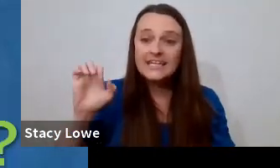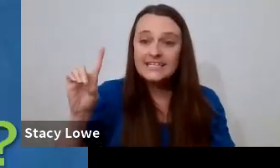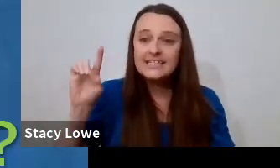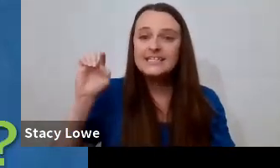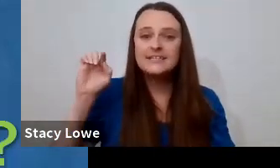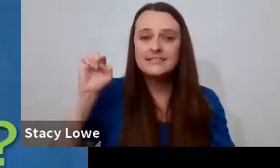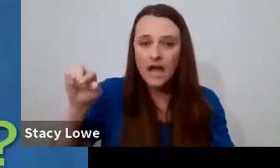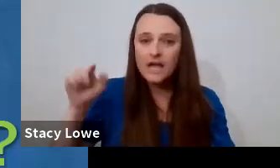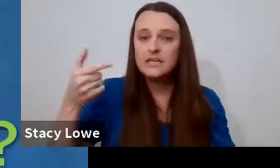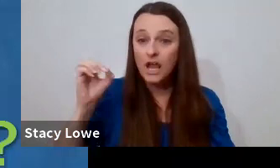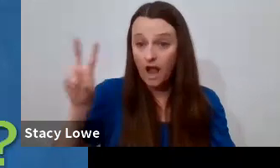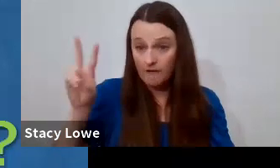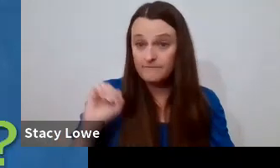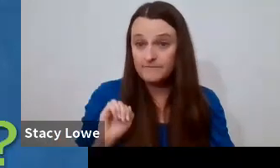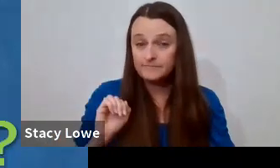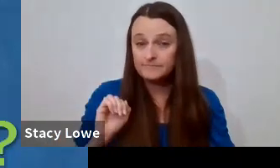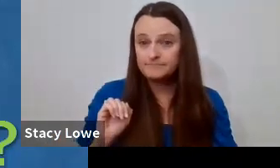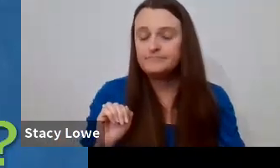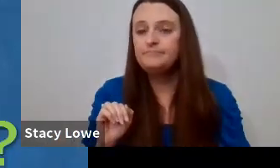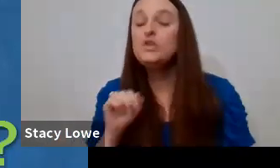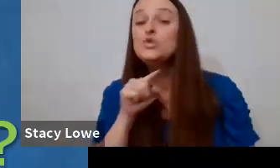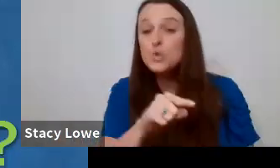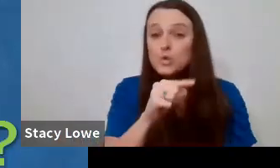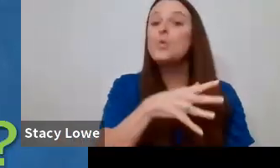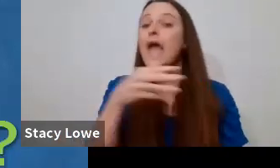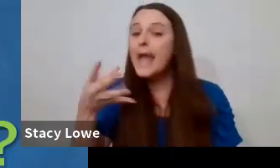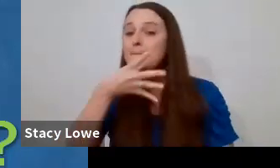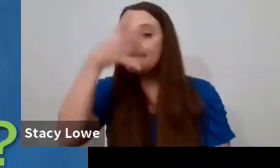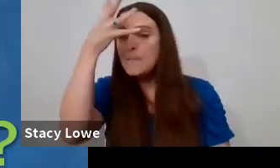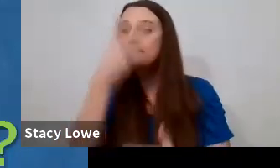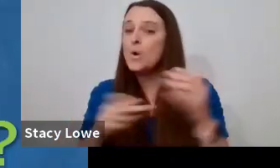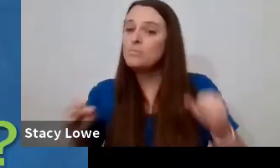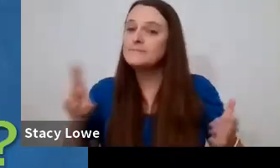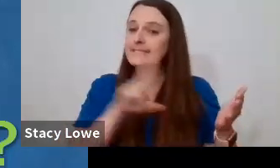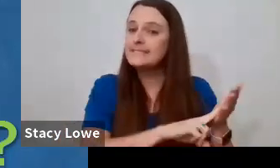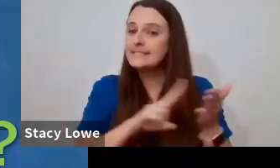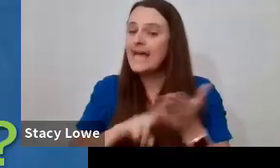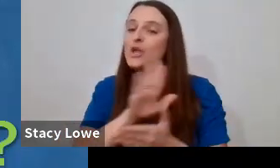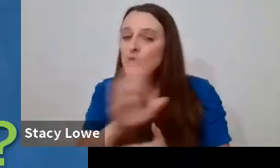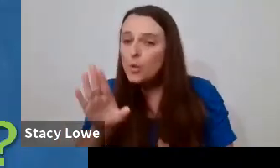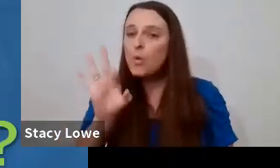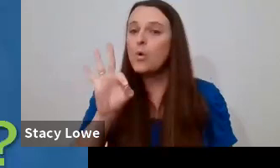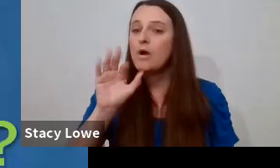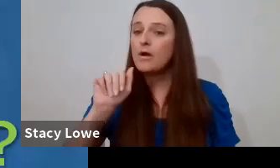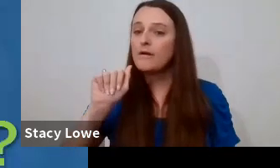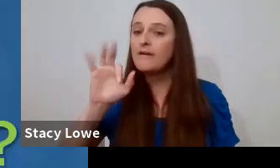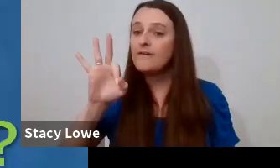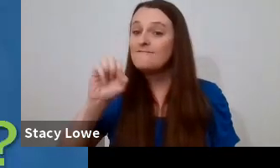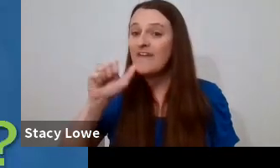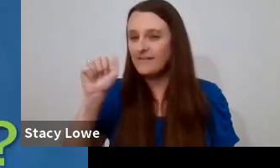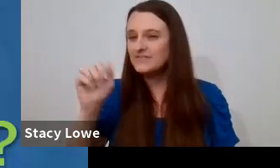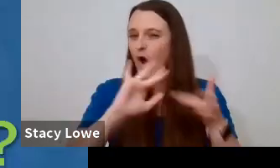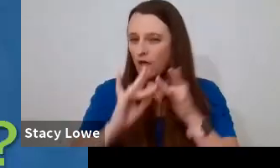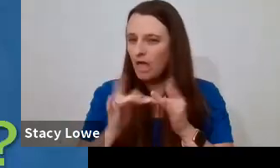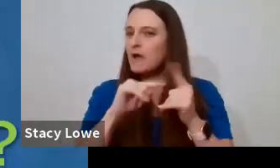fsaid.ed.gov so that you and a parent can sign your FAFSA electronically when it's